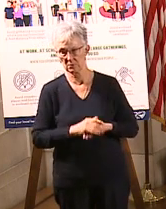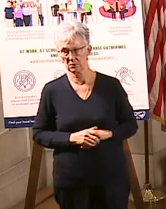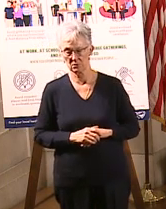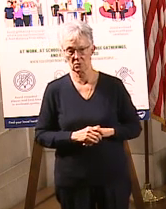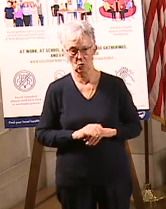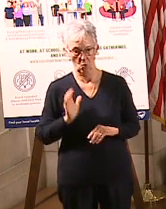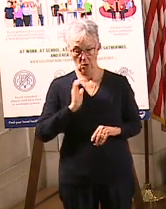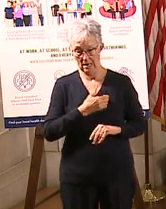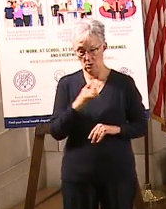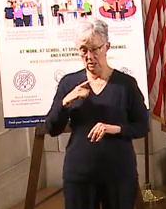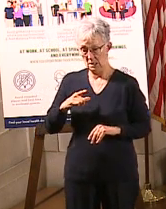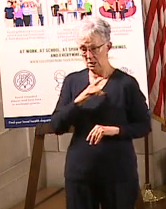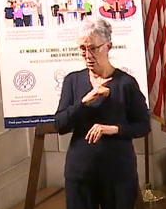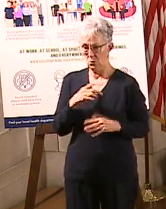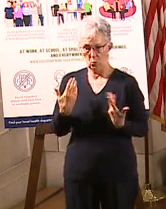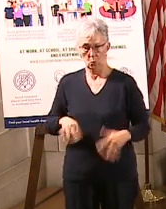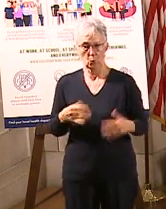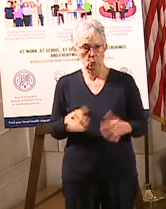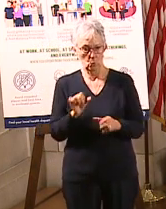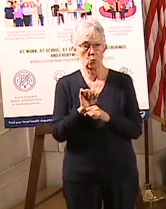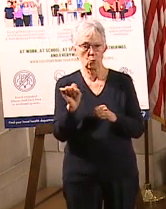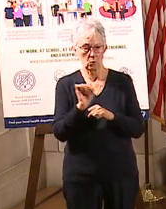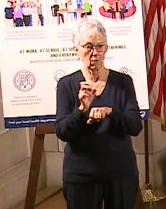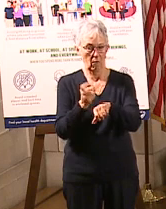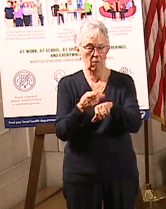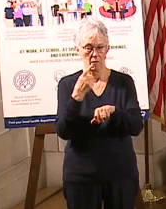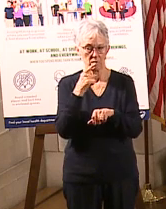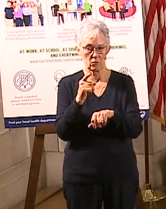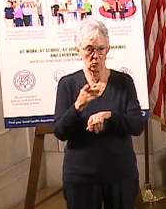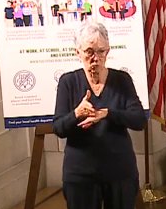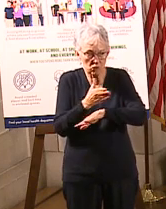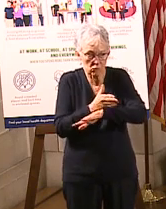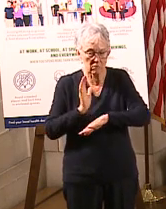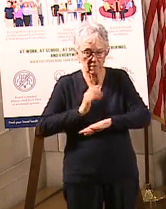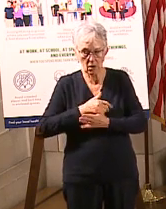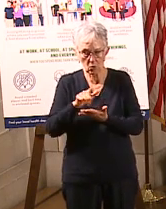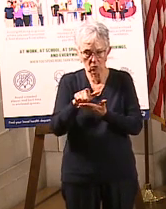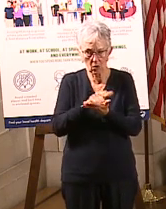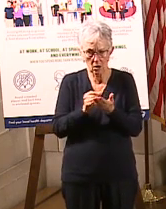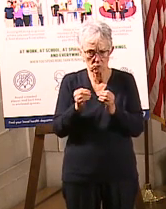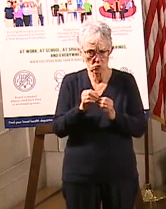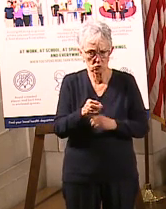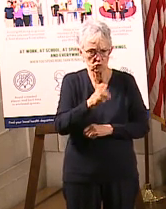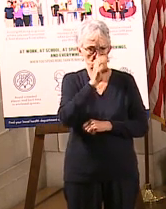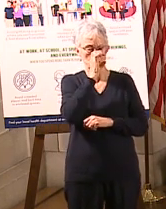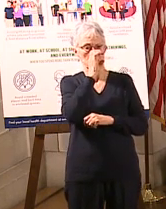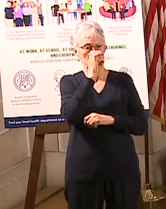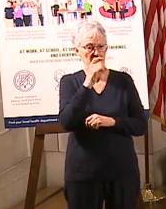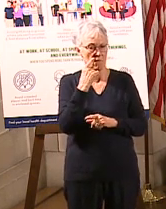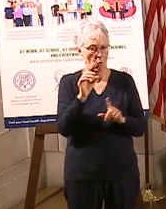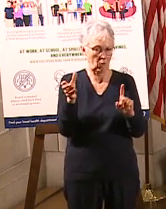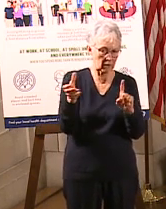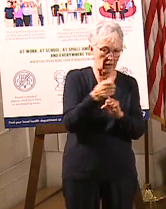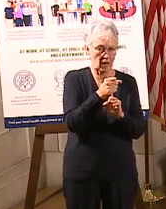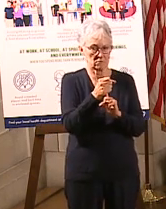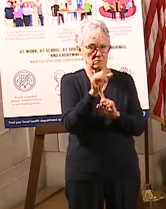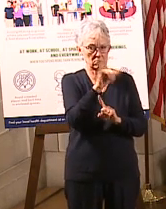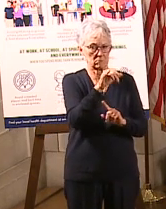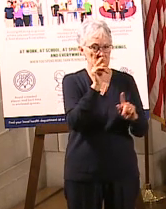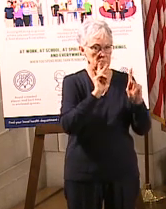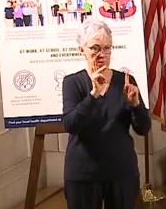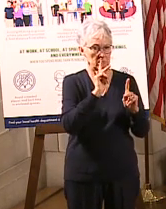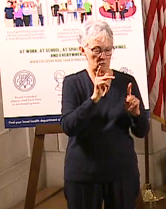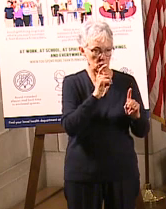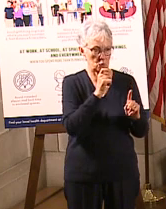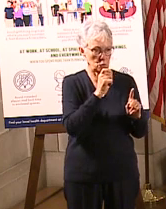be able to strengthen our laws against human trafficking to really help assist with that crackdown. So we all have